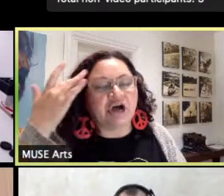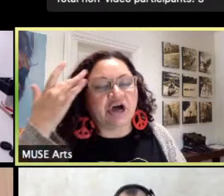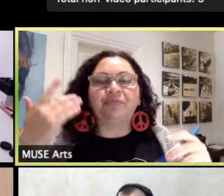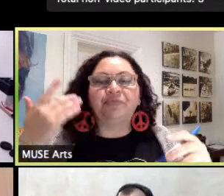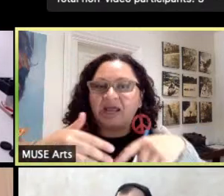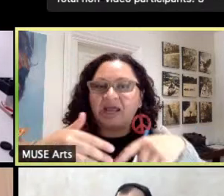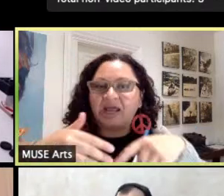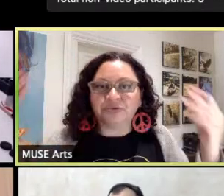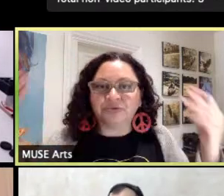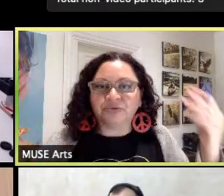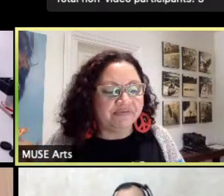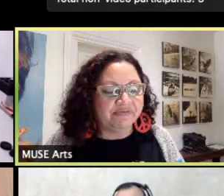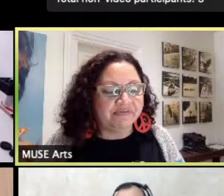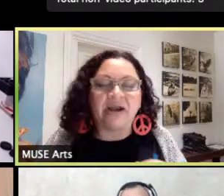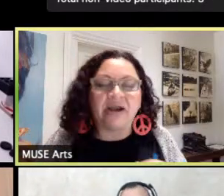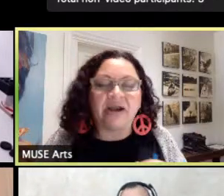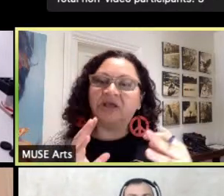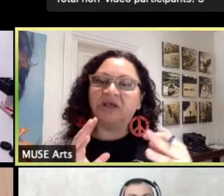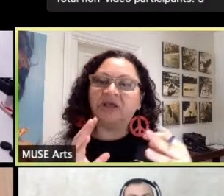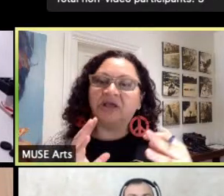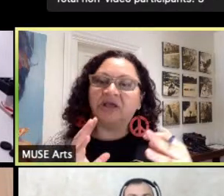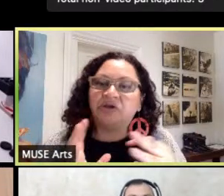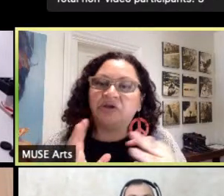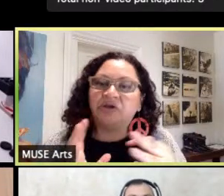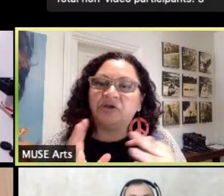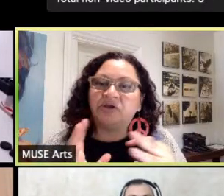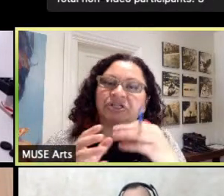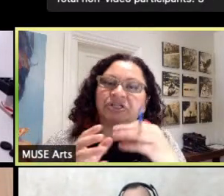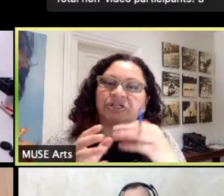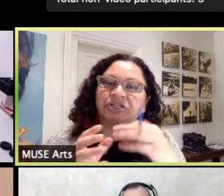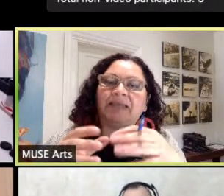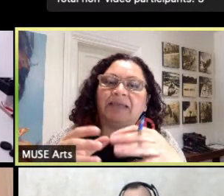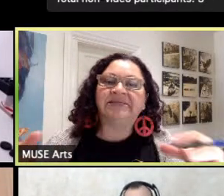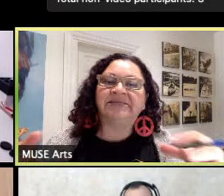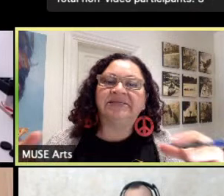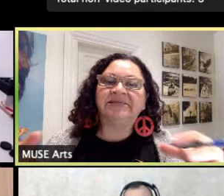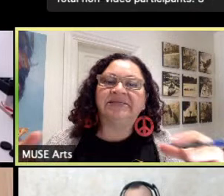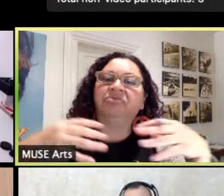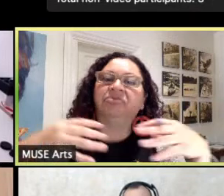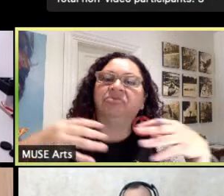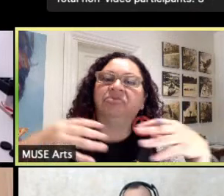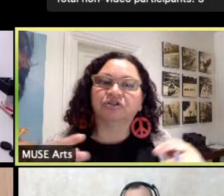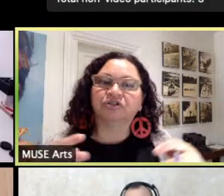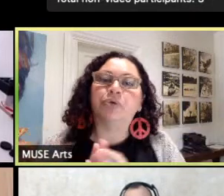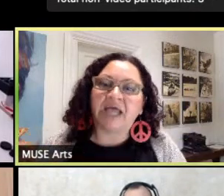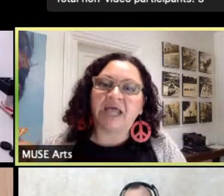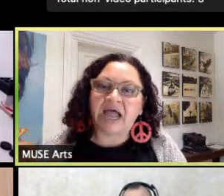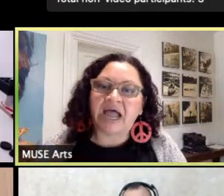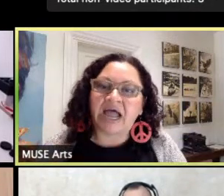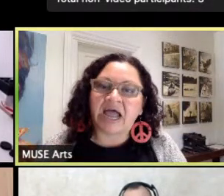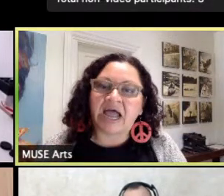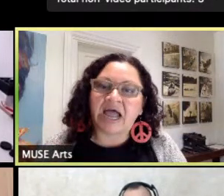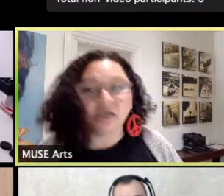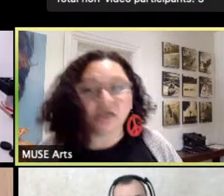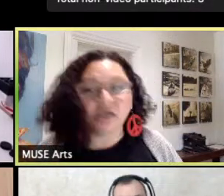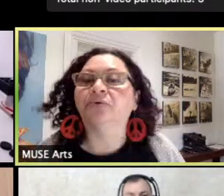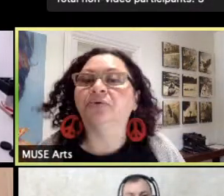hear everybody, there are conversations that will take place among the interaction that we will have. So thank you.